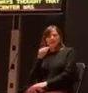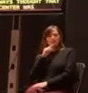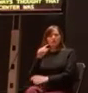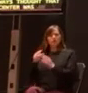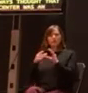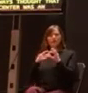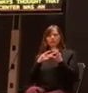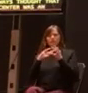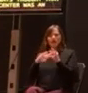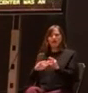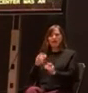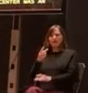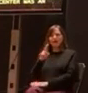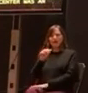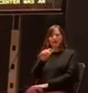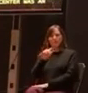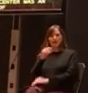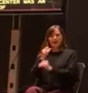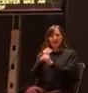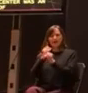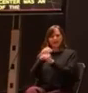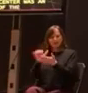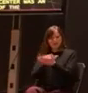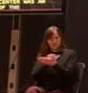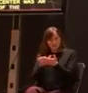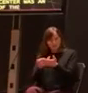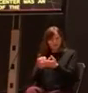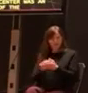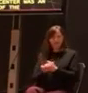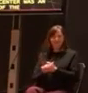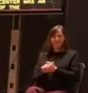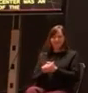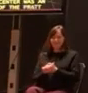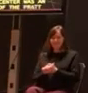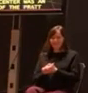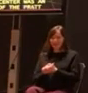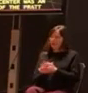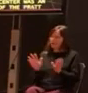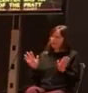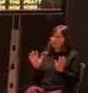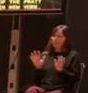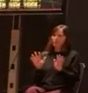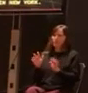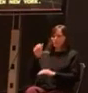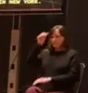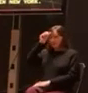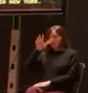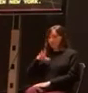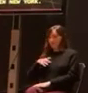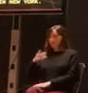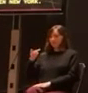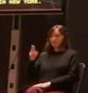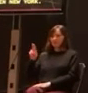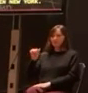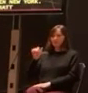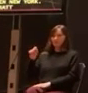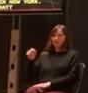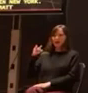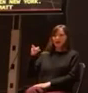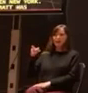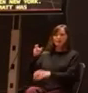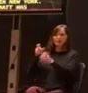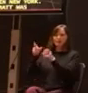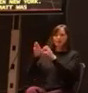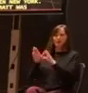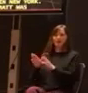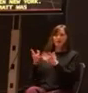extension of the Pratt Institute in New York. Mr. Pratt was the executive